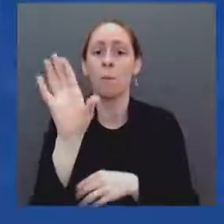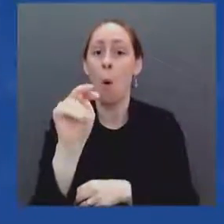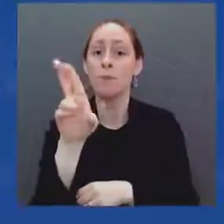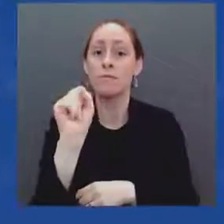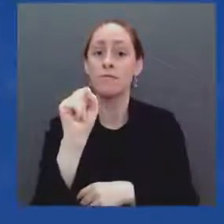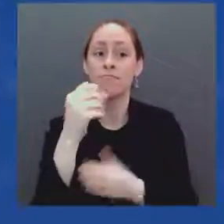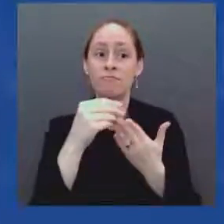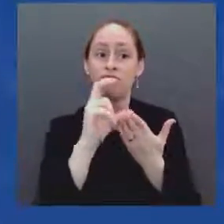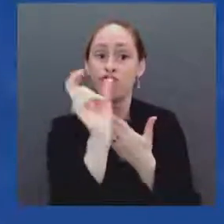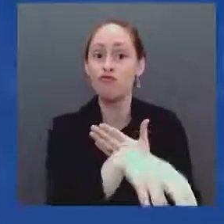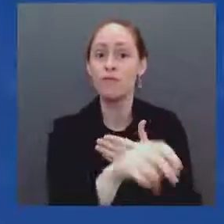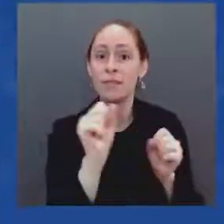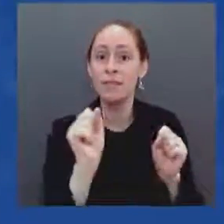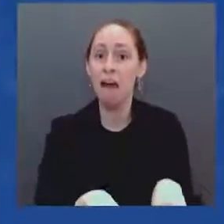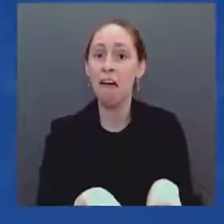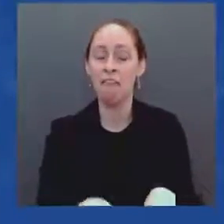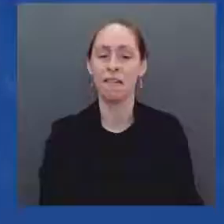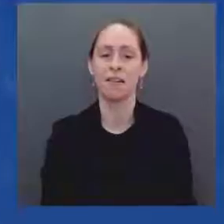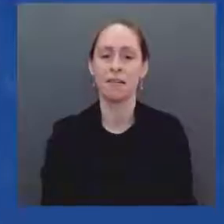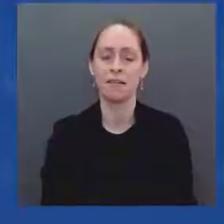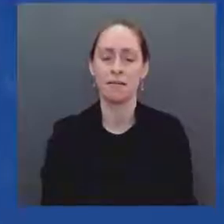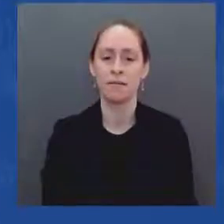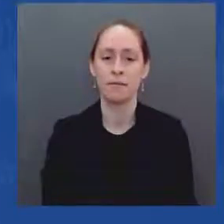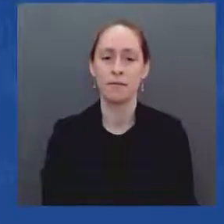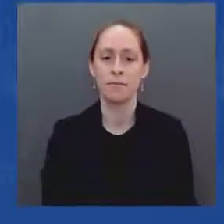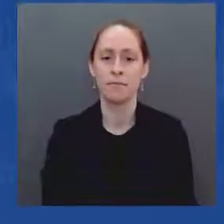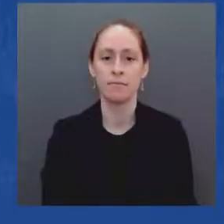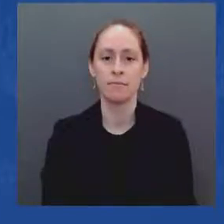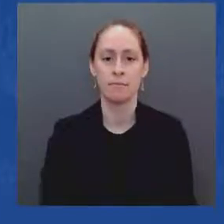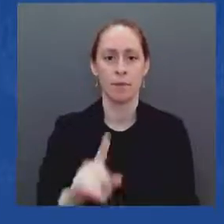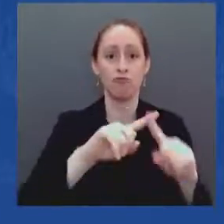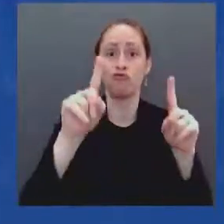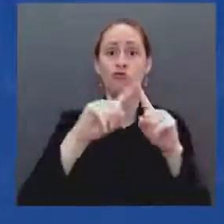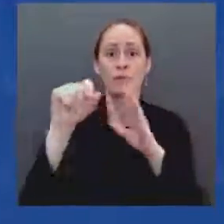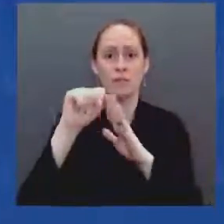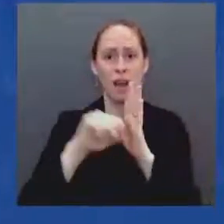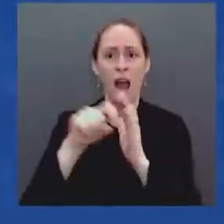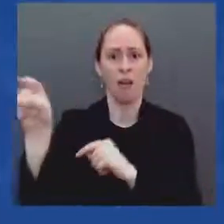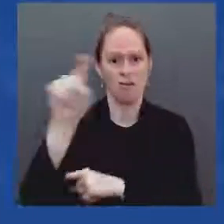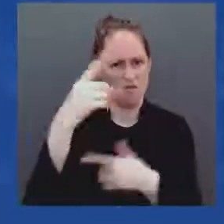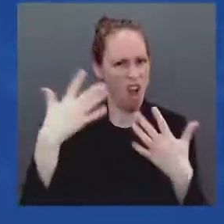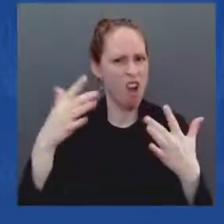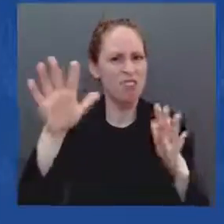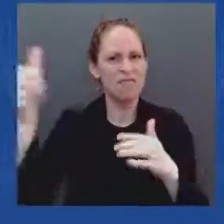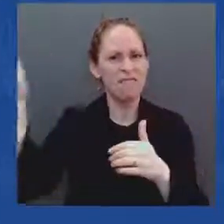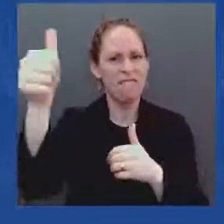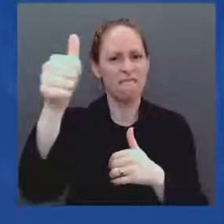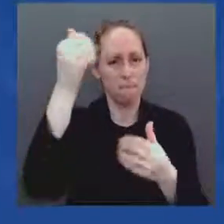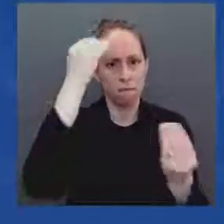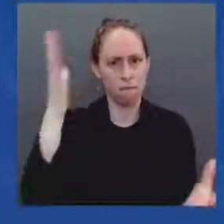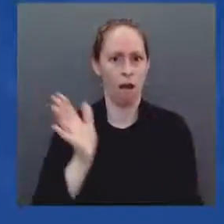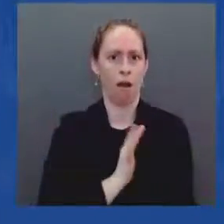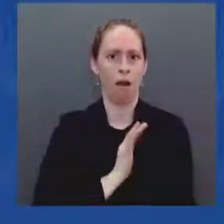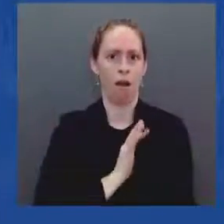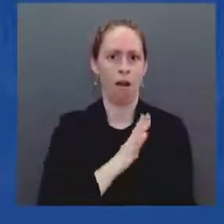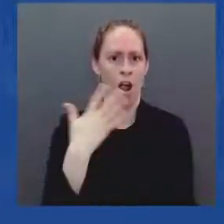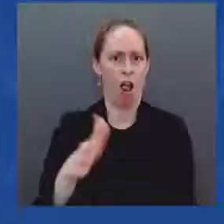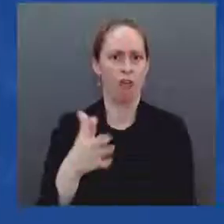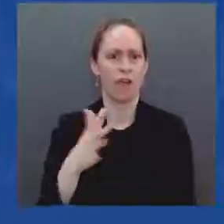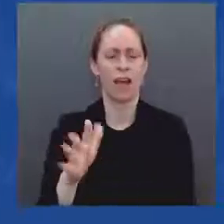Pennsylvania have all announced. It can mean paid leave, as it's being done in the state of